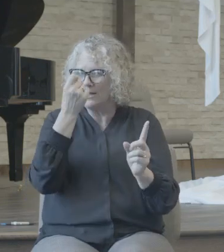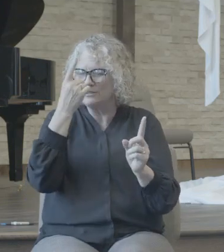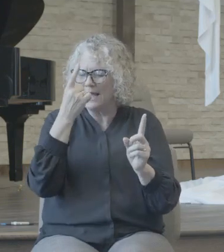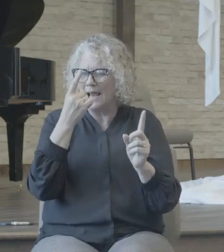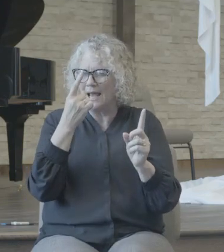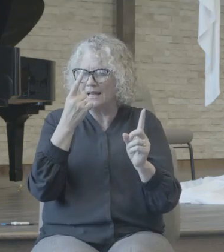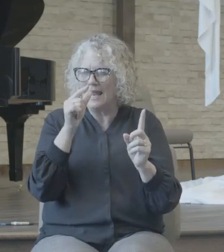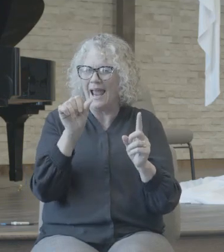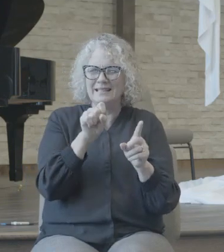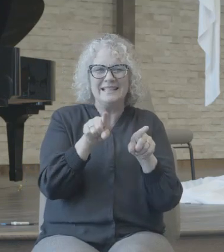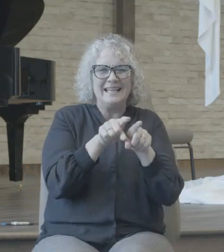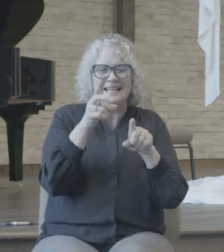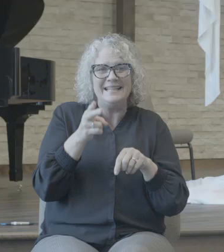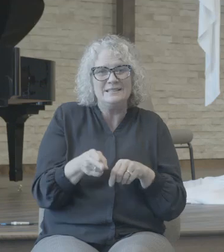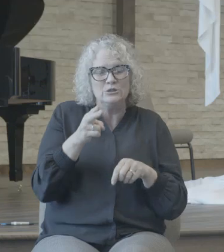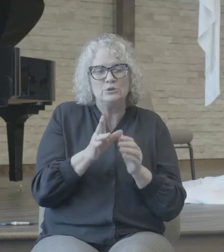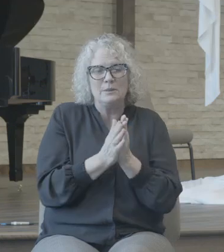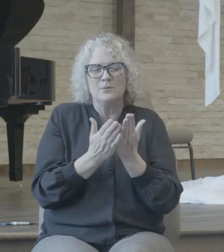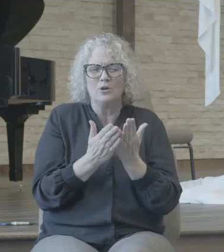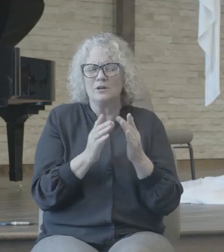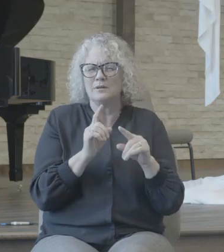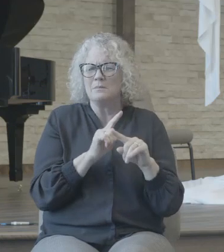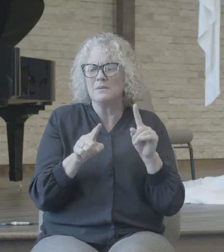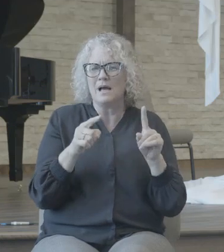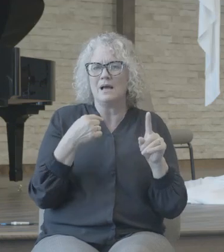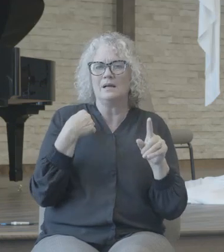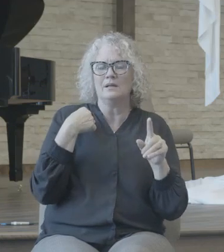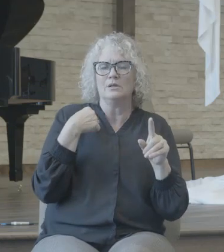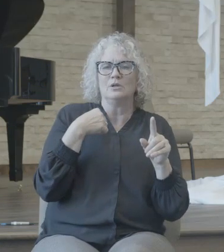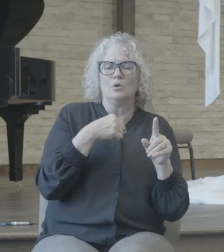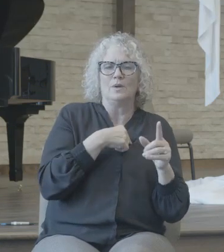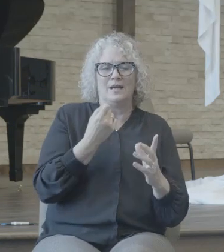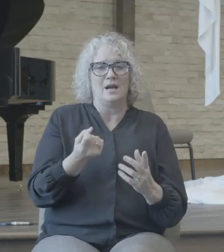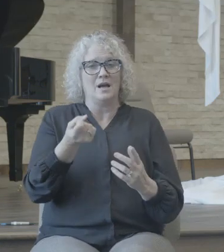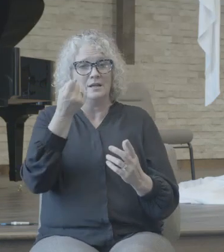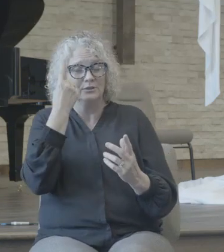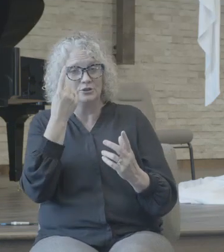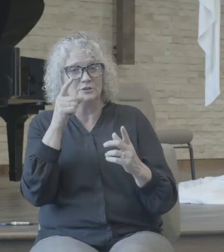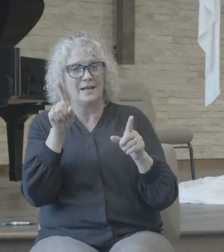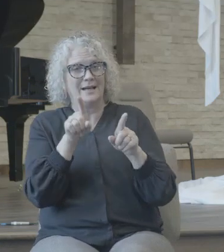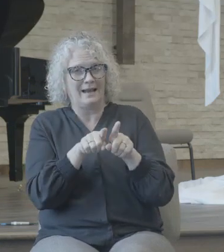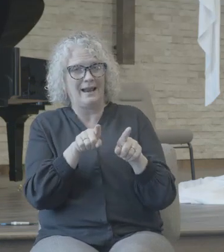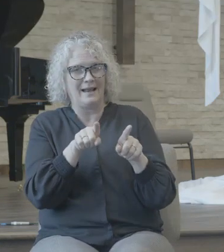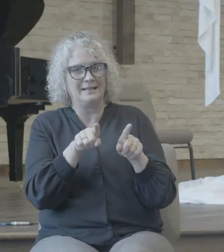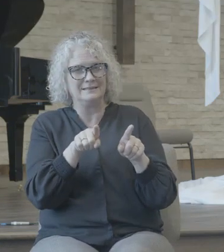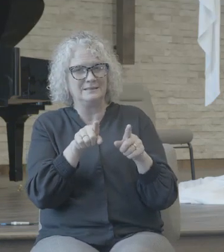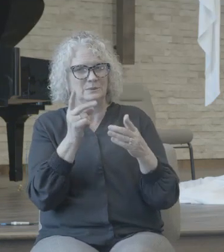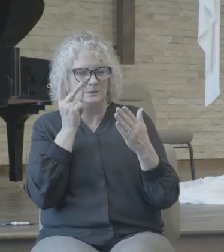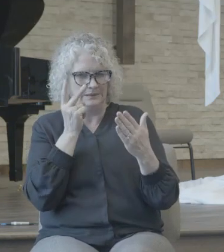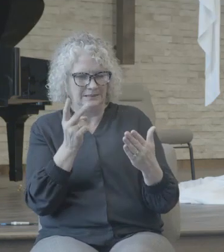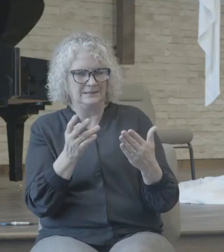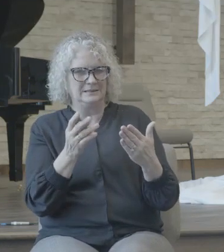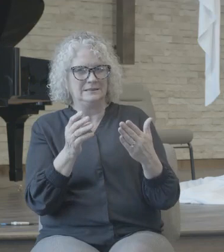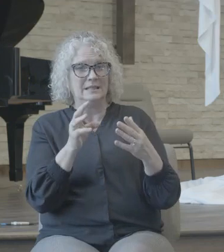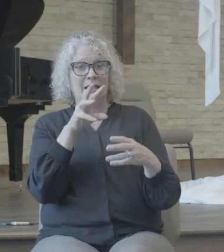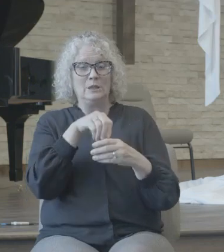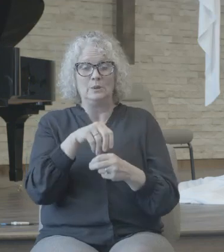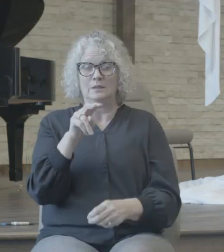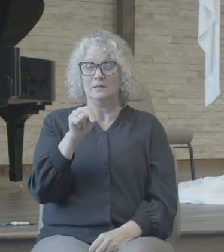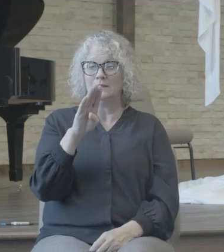we understand things as being symbolic, including the numbers. And we understand the